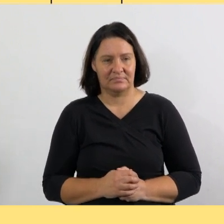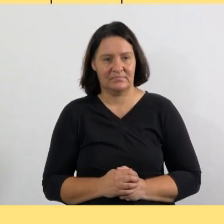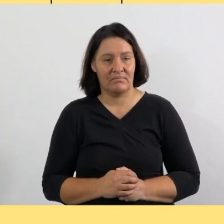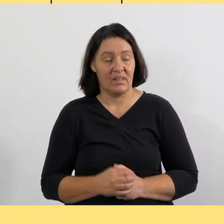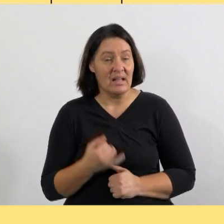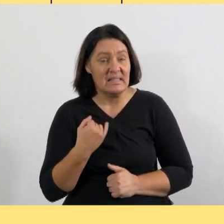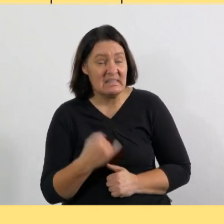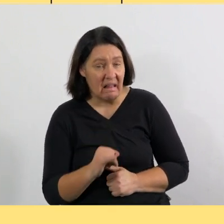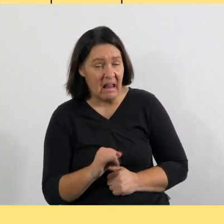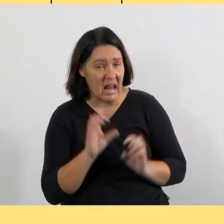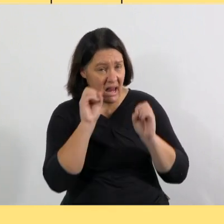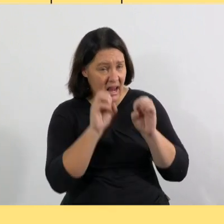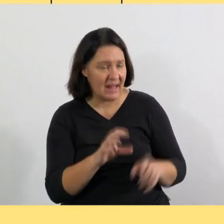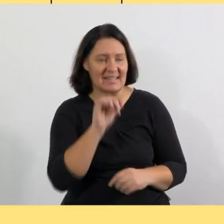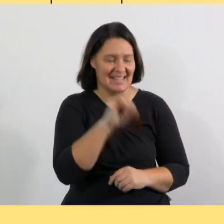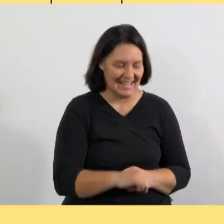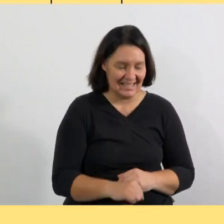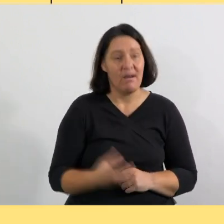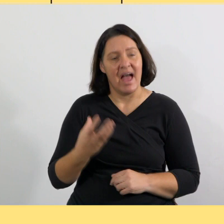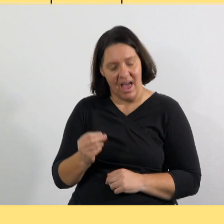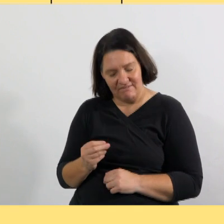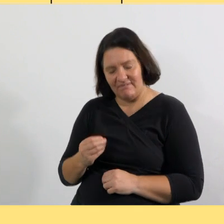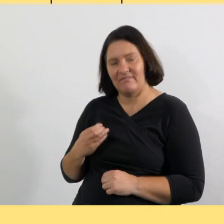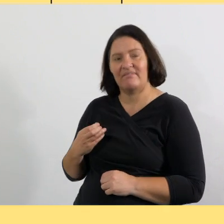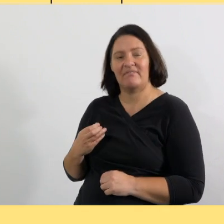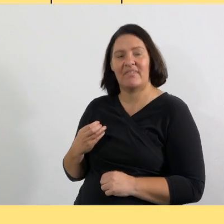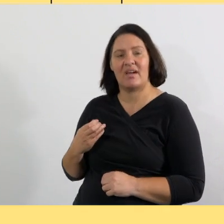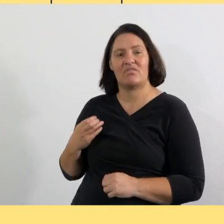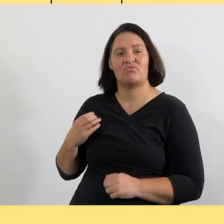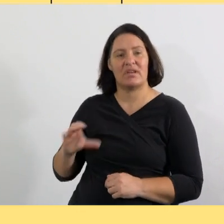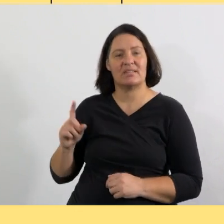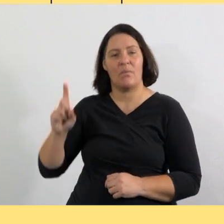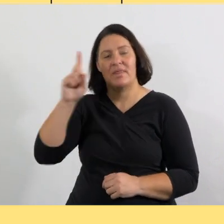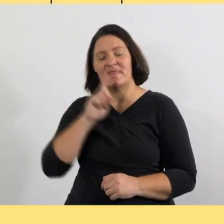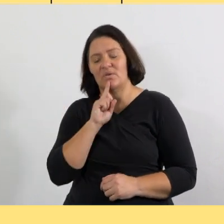780. Do I still have something to post? Yes, I have my